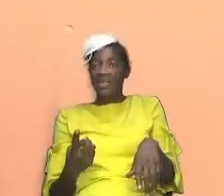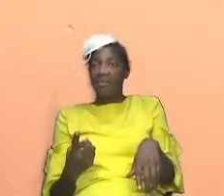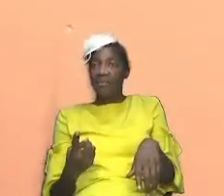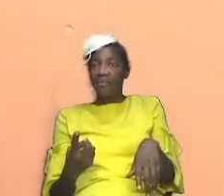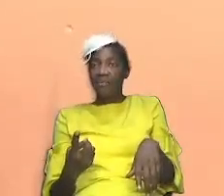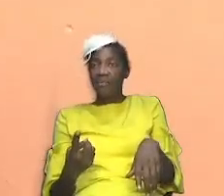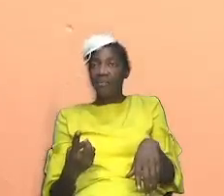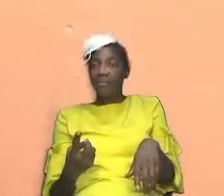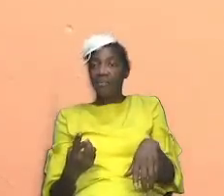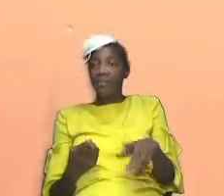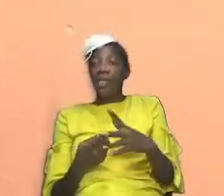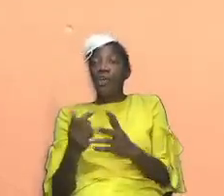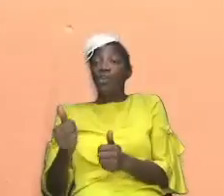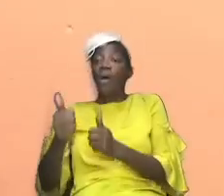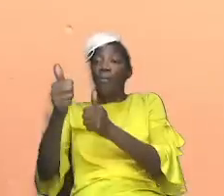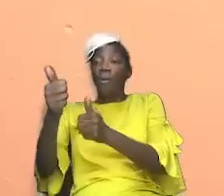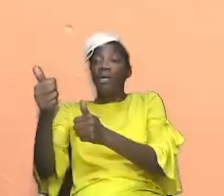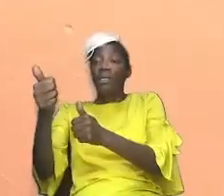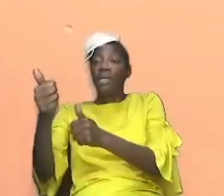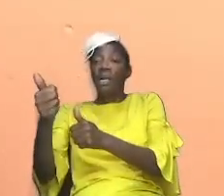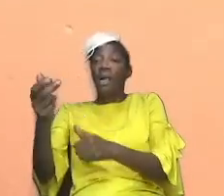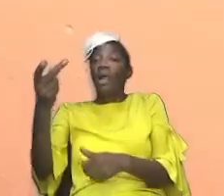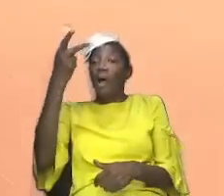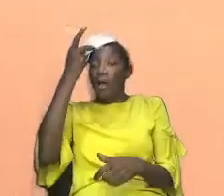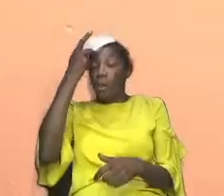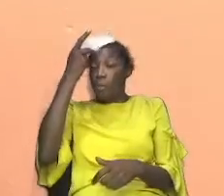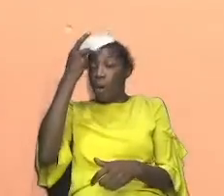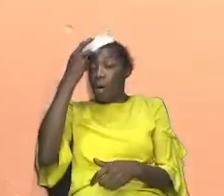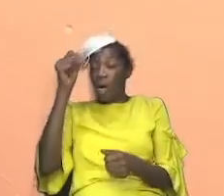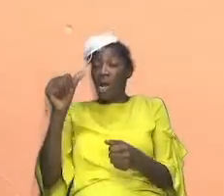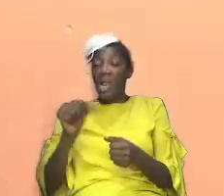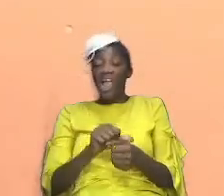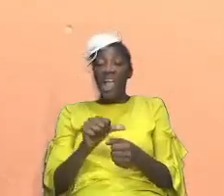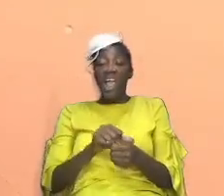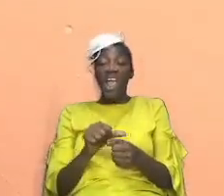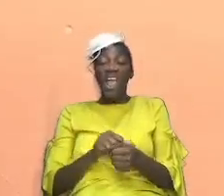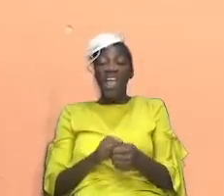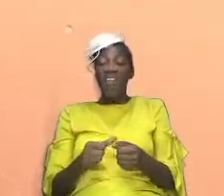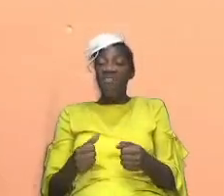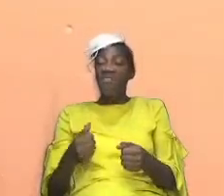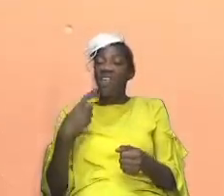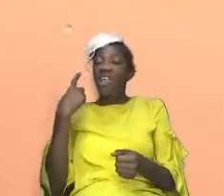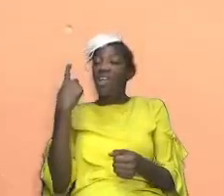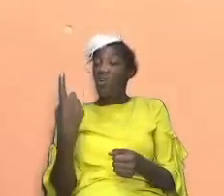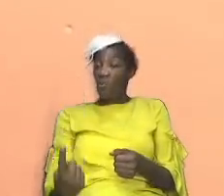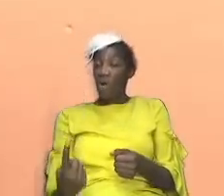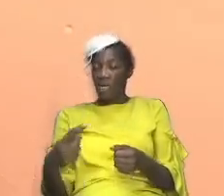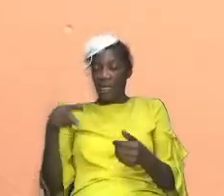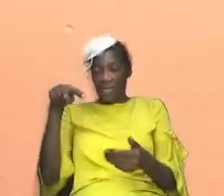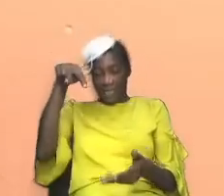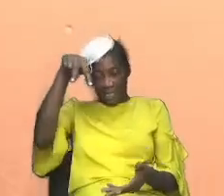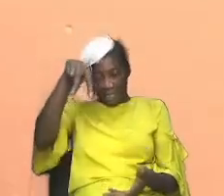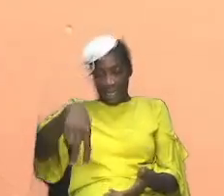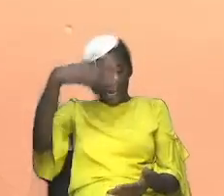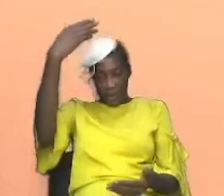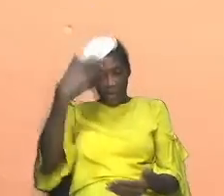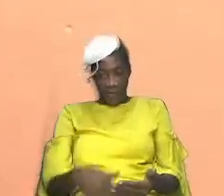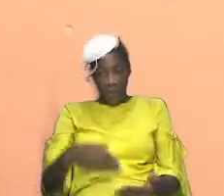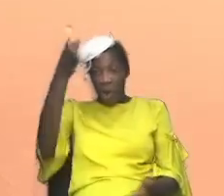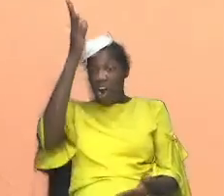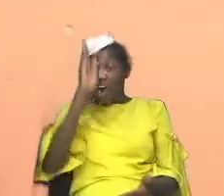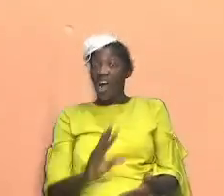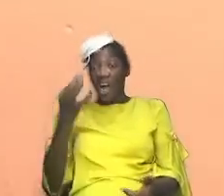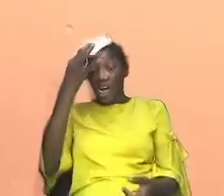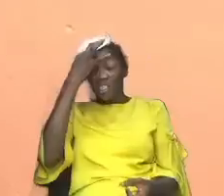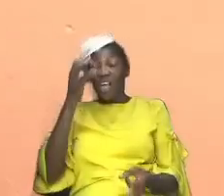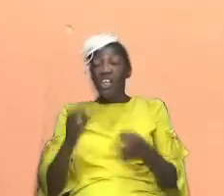through the Apostle Paul, that every one of us will stand before the judgment seat of Christ to